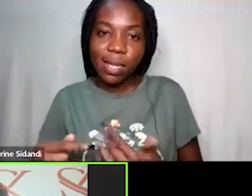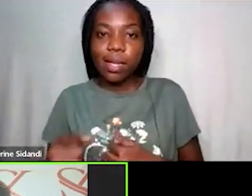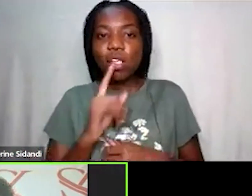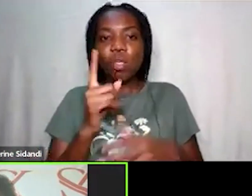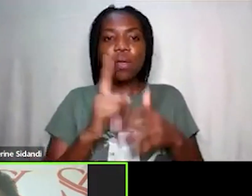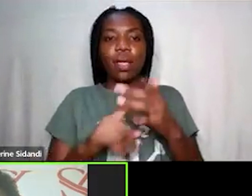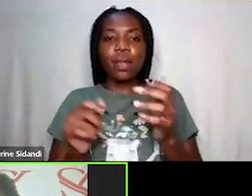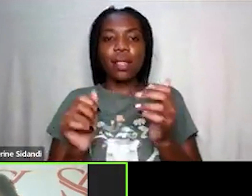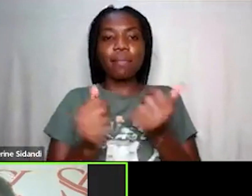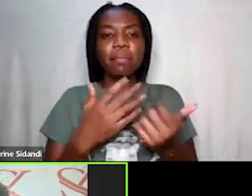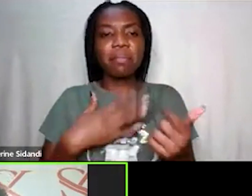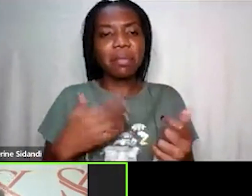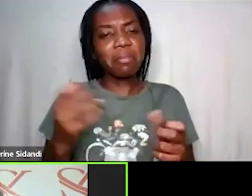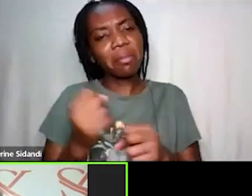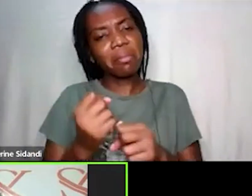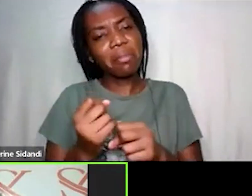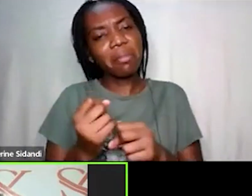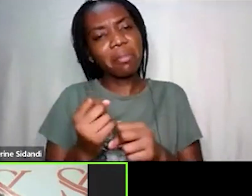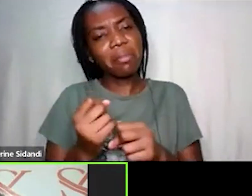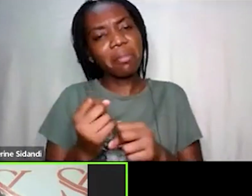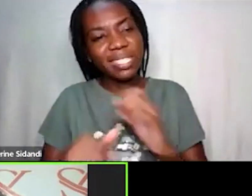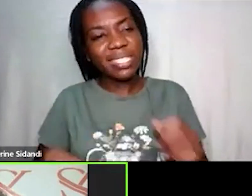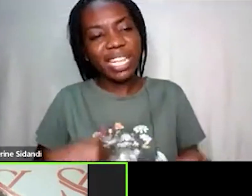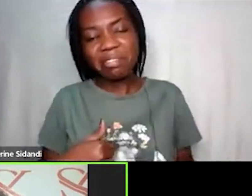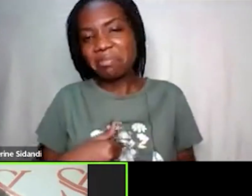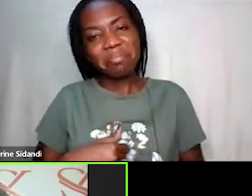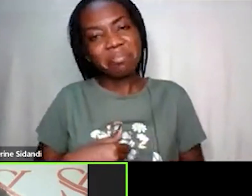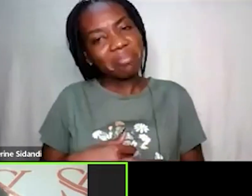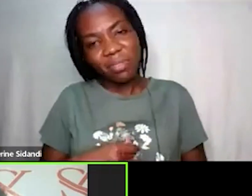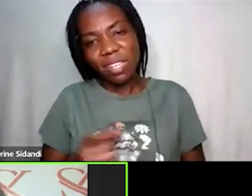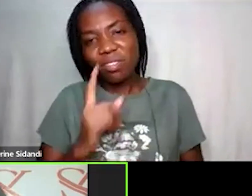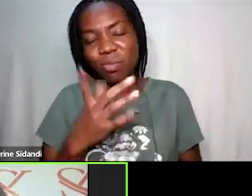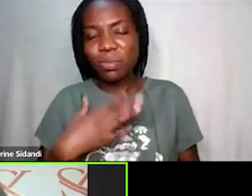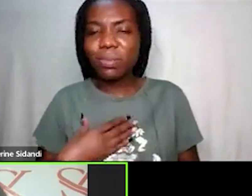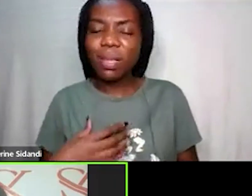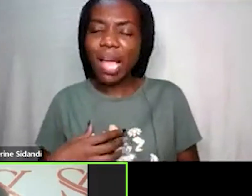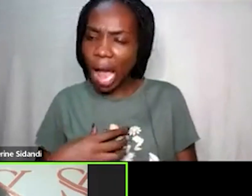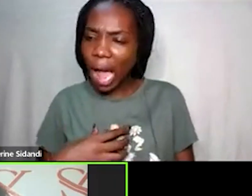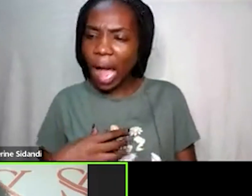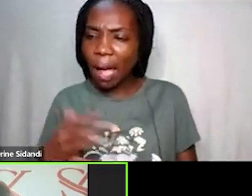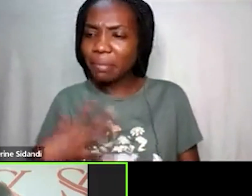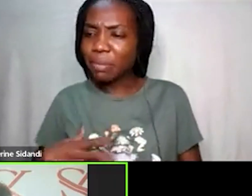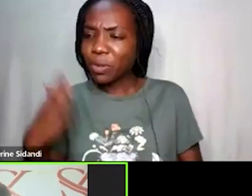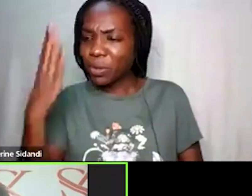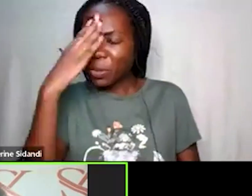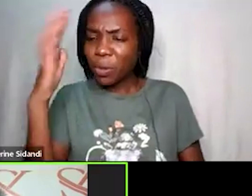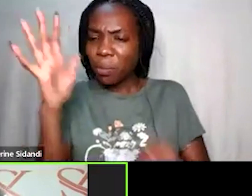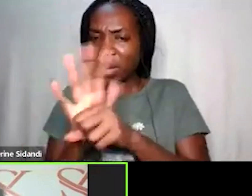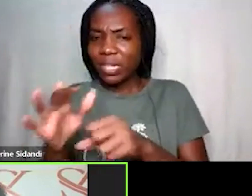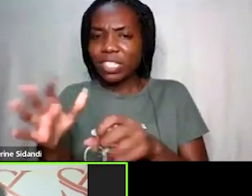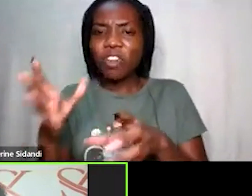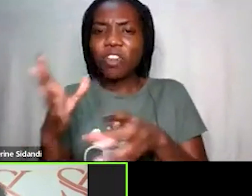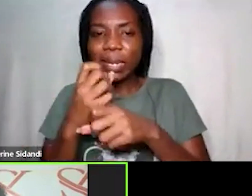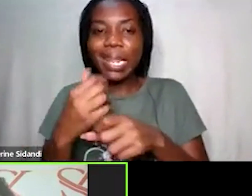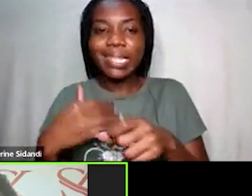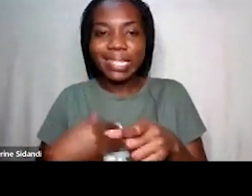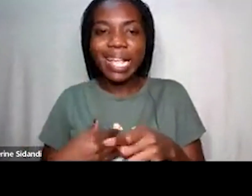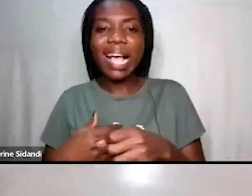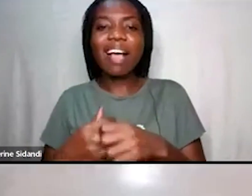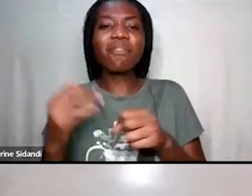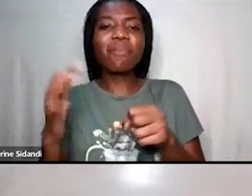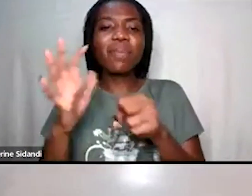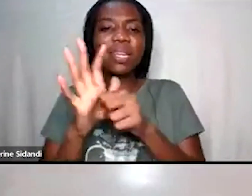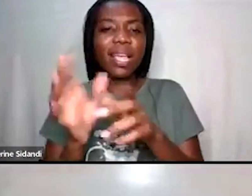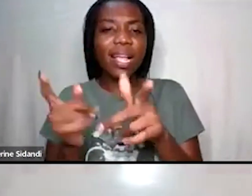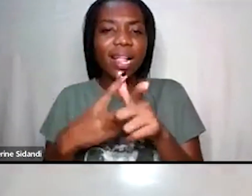to express myself. I was like, these people, they know so much. Then you see the confidence they have. I didn't know it was just a matter